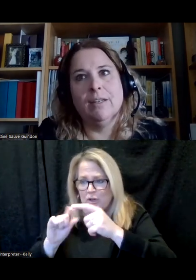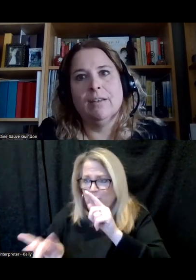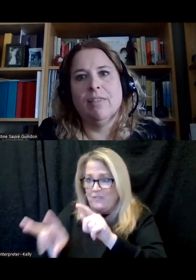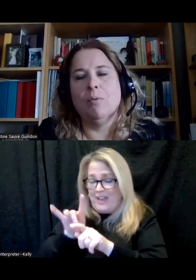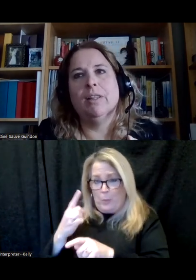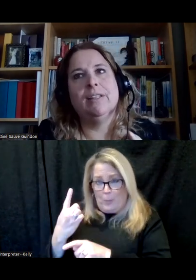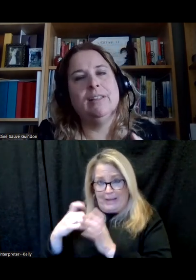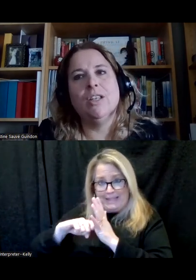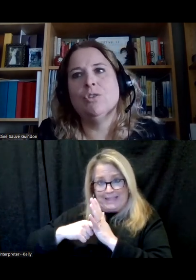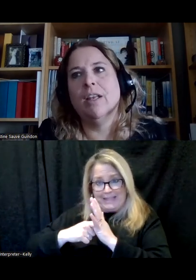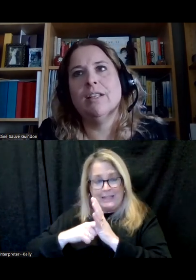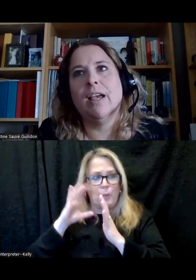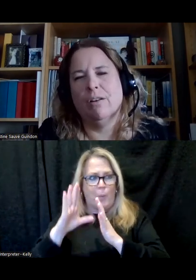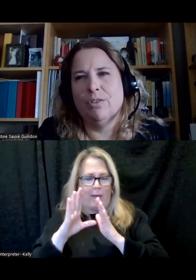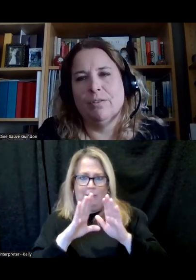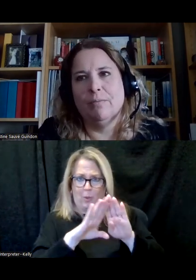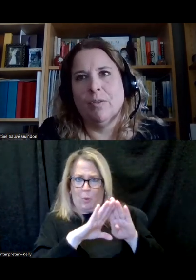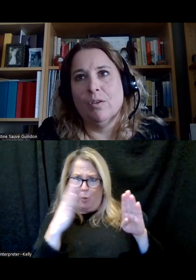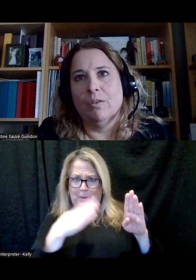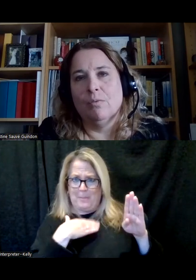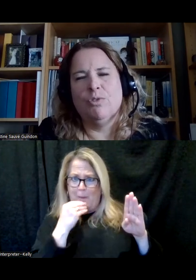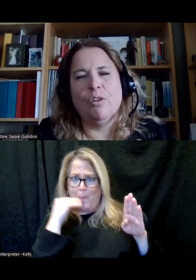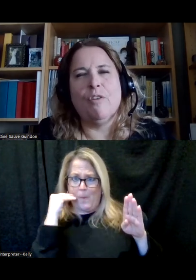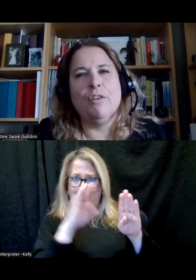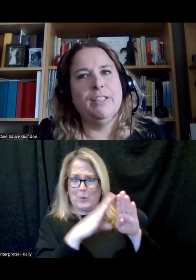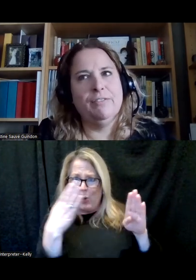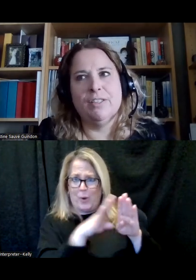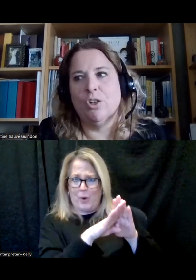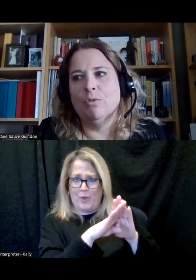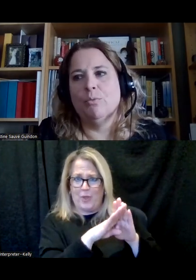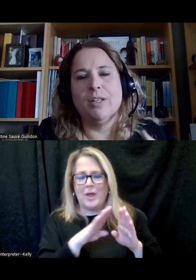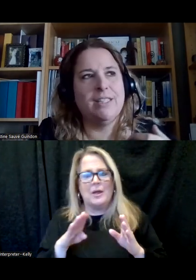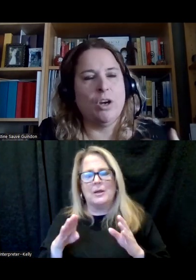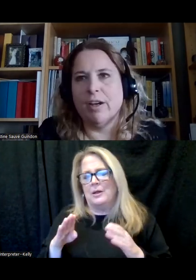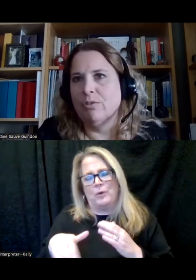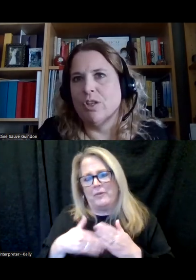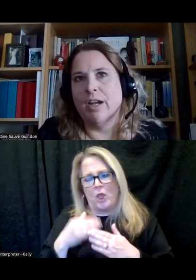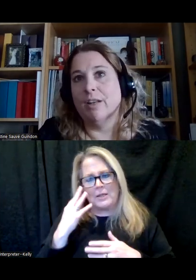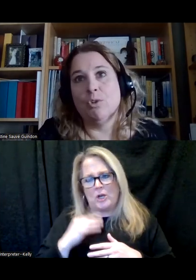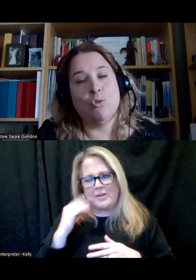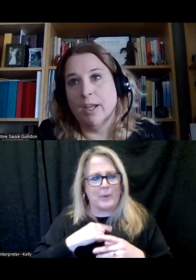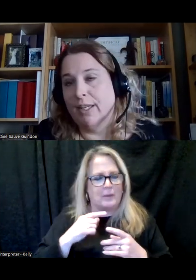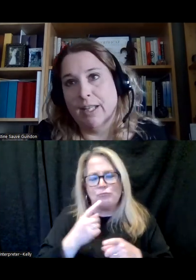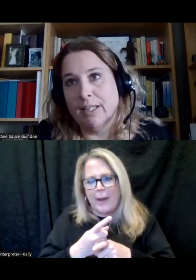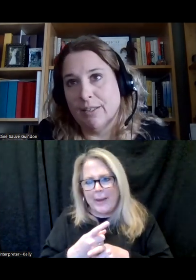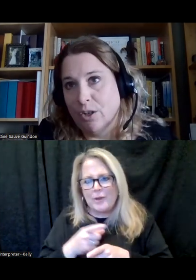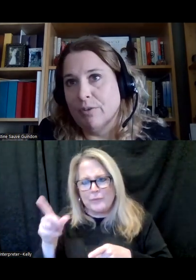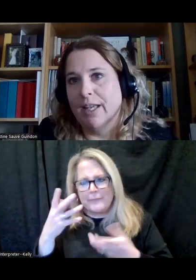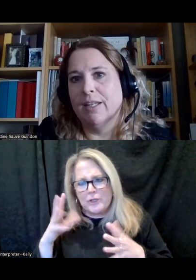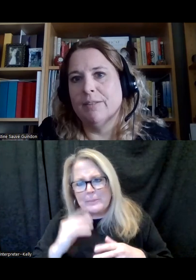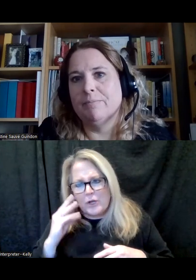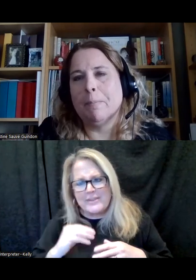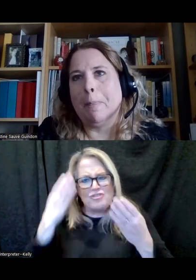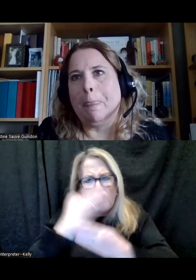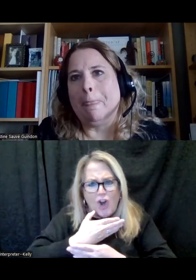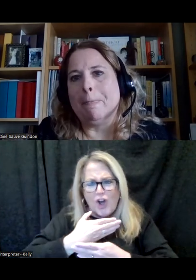key that will let you into the house. We sort of all live this, you know, where it's dark outside and we're trying to get, you know, get